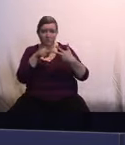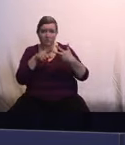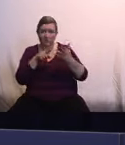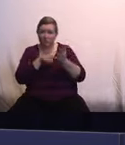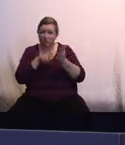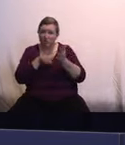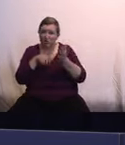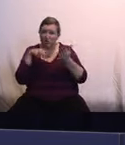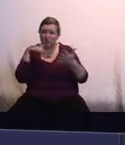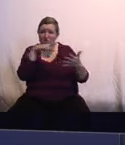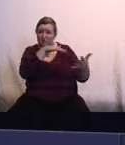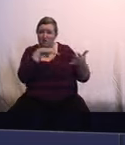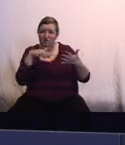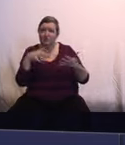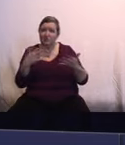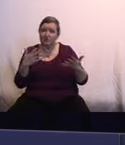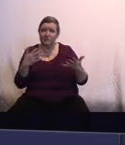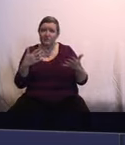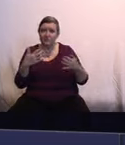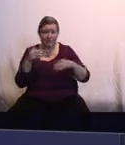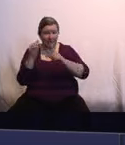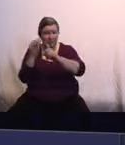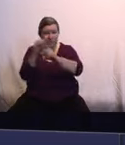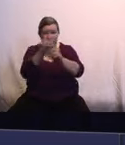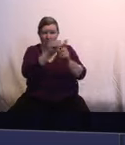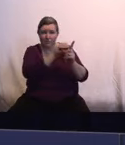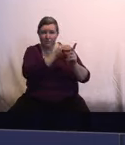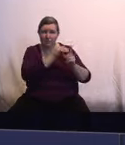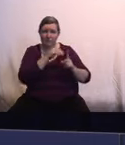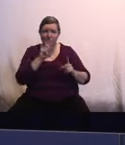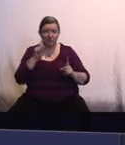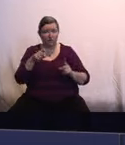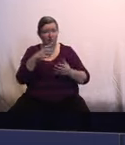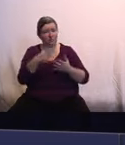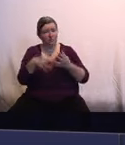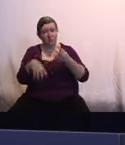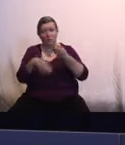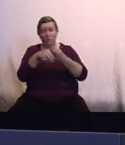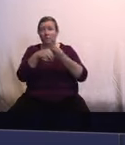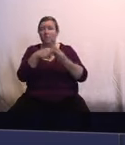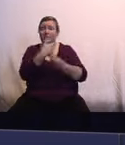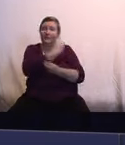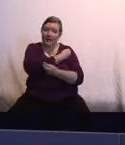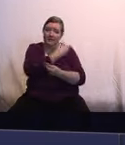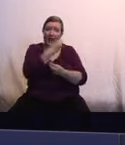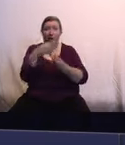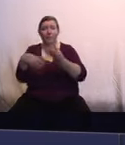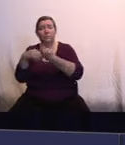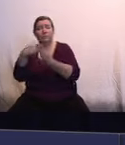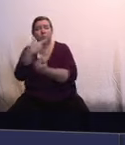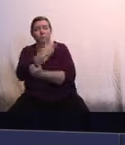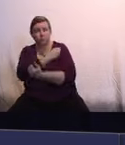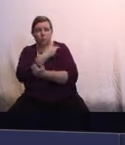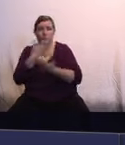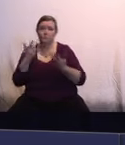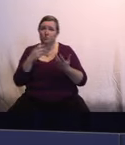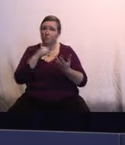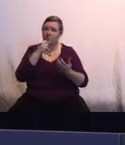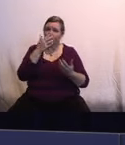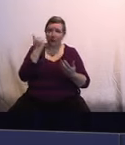be up to date on their COVID-19 vaccinations, and that includes getting a booster shot when